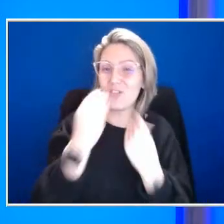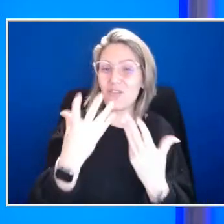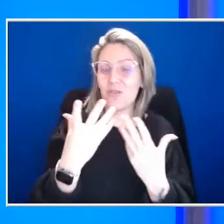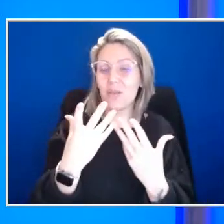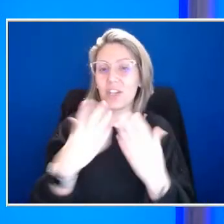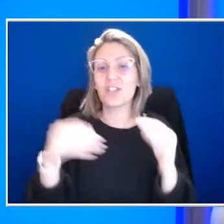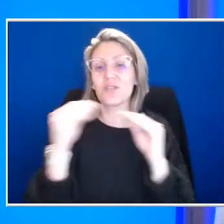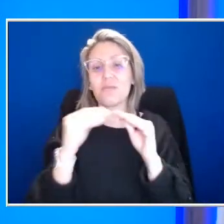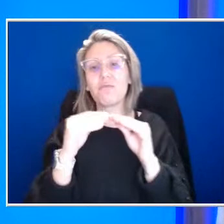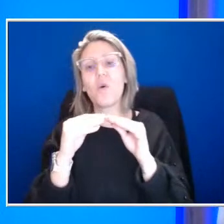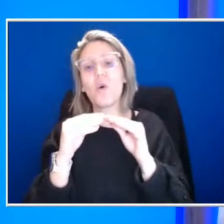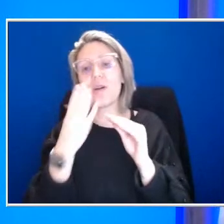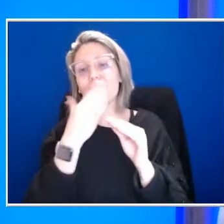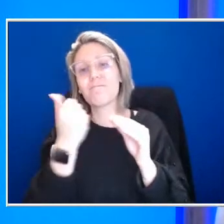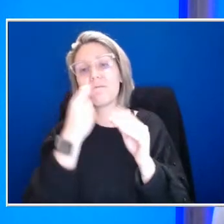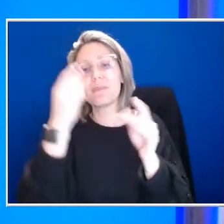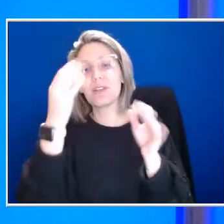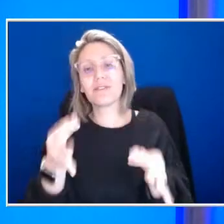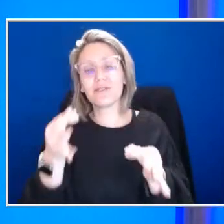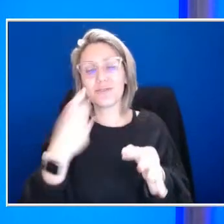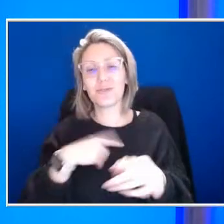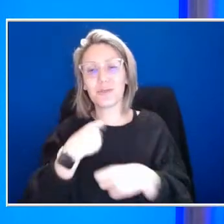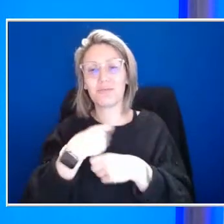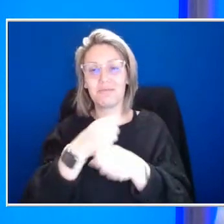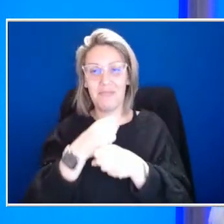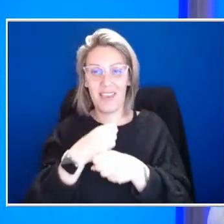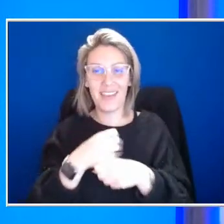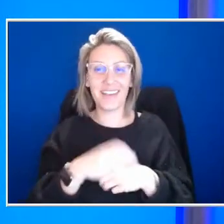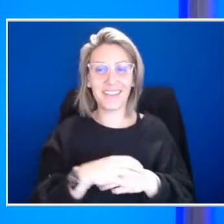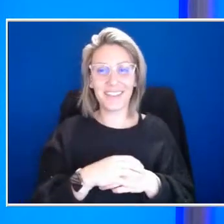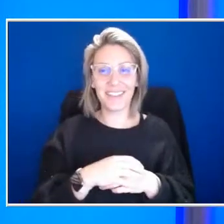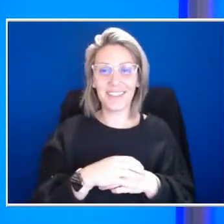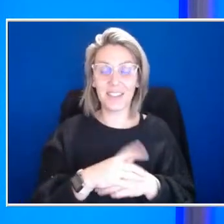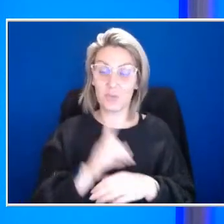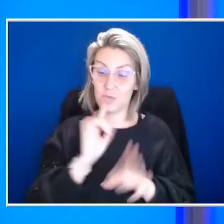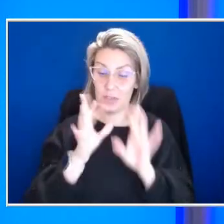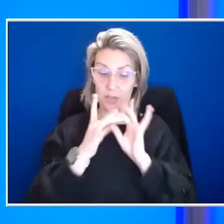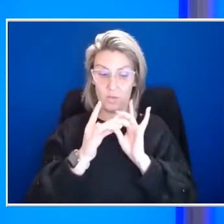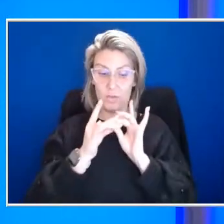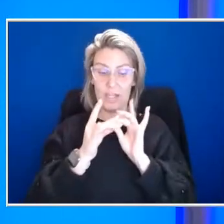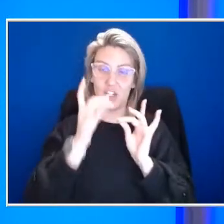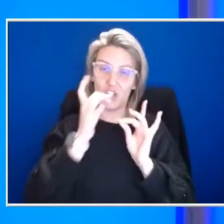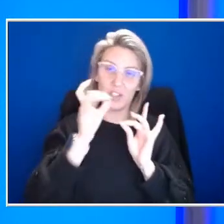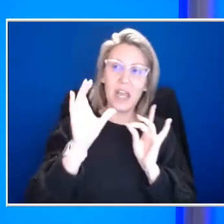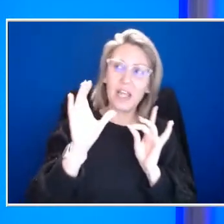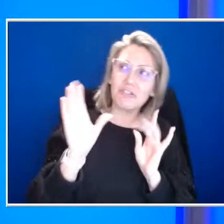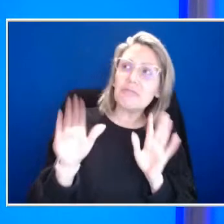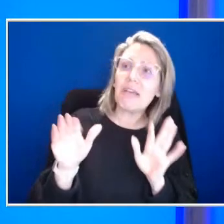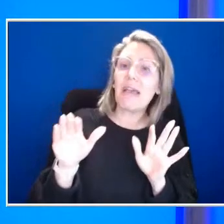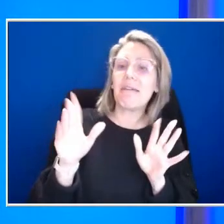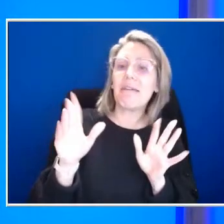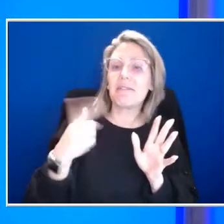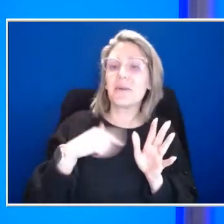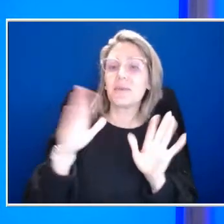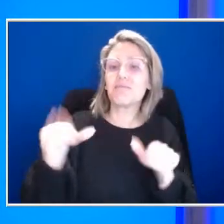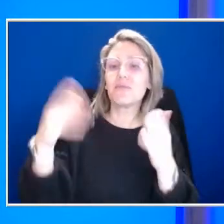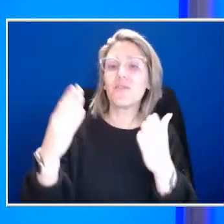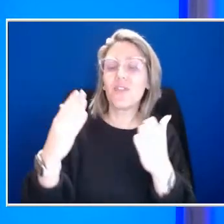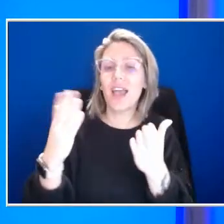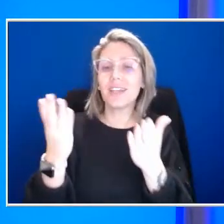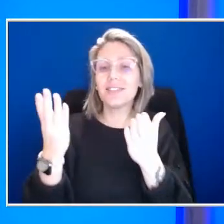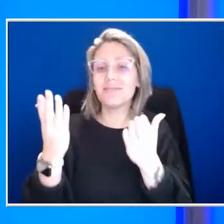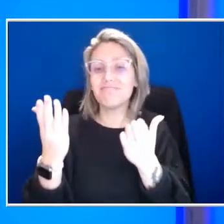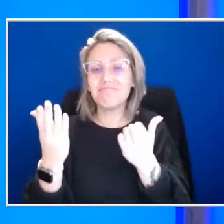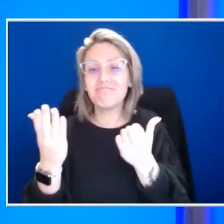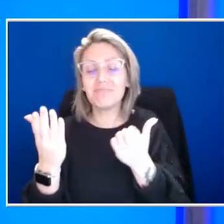better decisions we can make. And it's really a relationship, not just, hey, we have provided a service to you today and we're done with